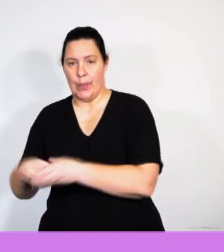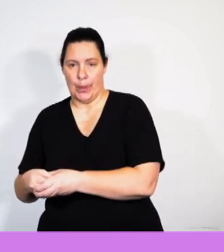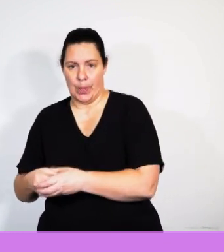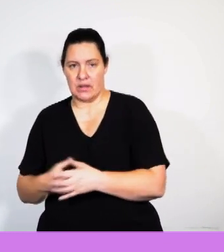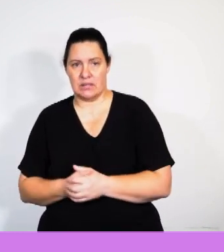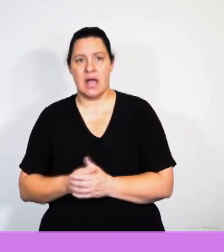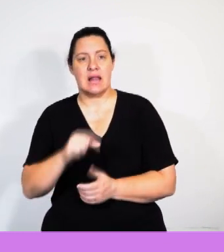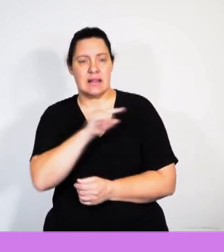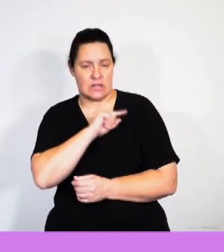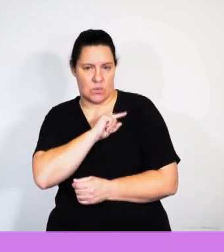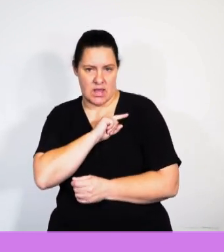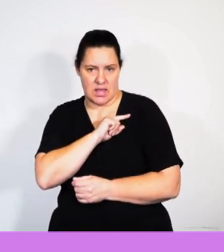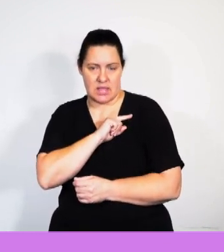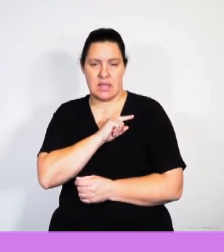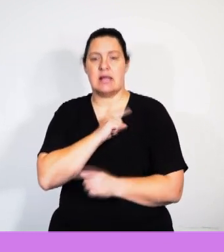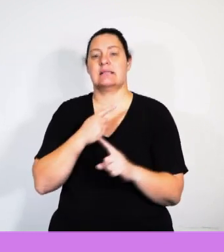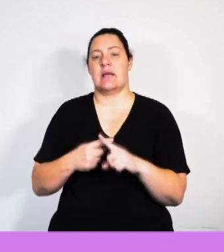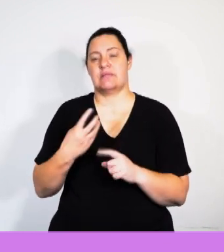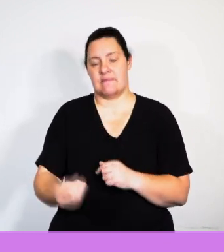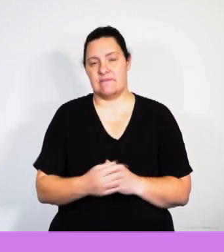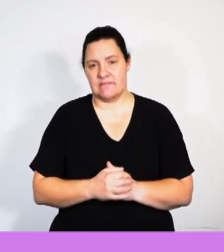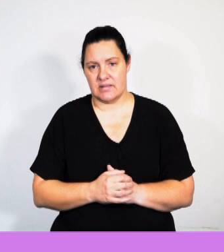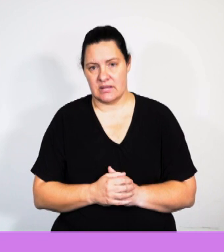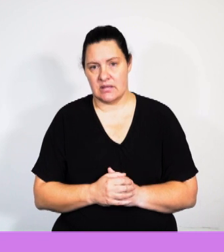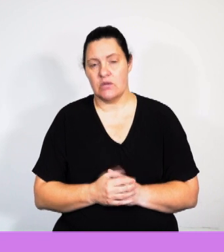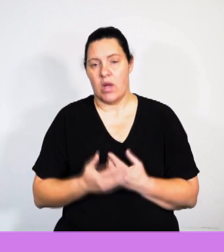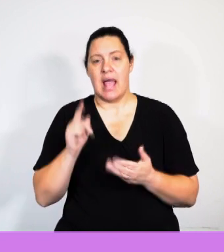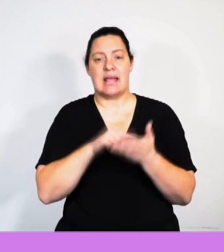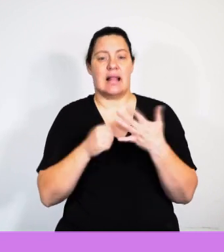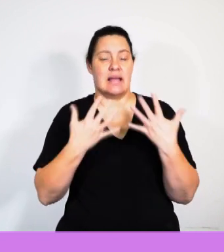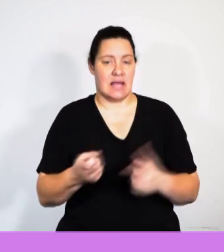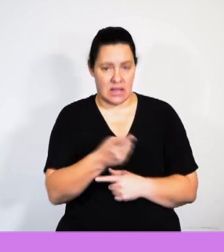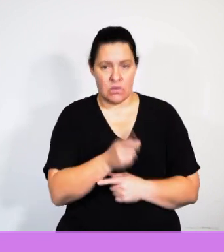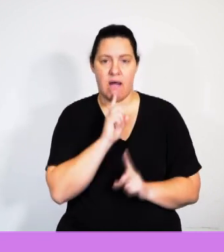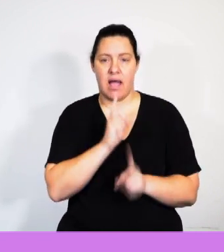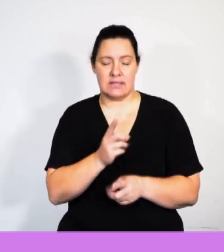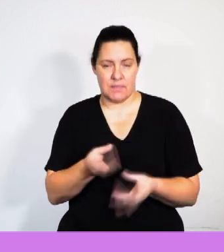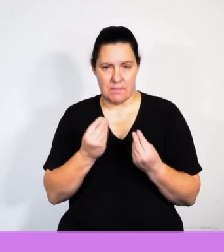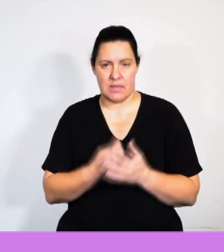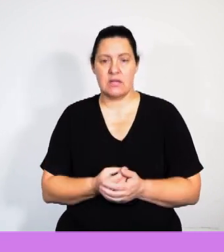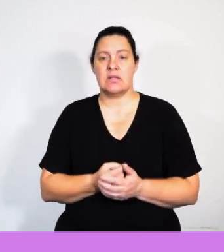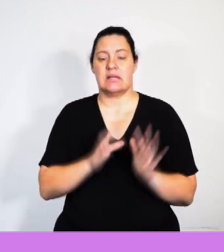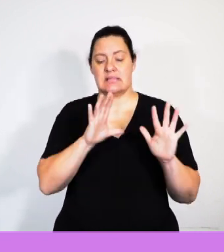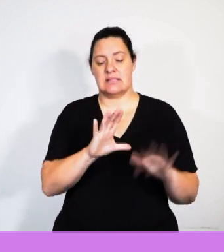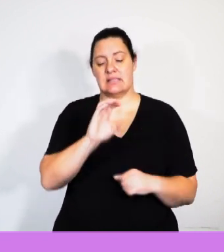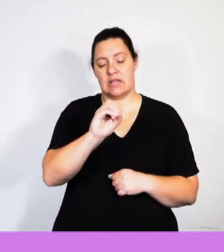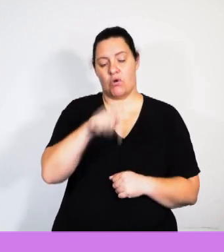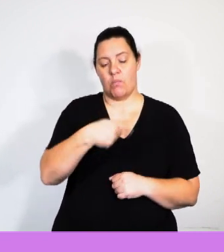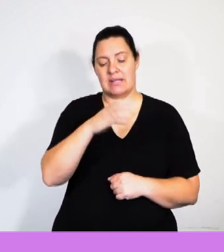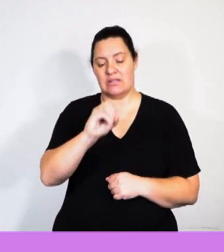a smaller unit. That's why we are multiplying. Let's use the calculator to find the answer. We then